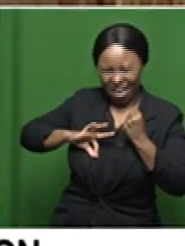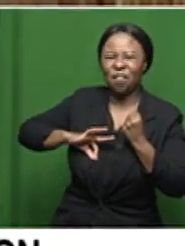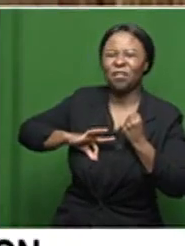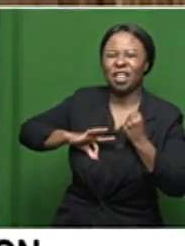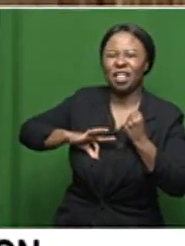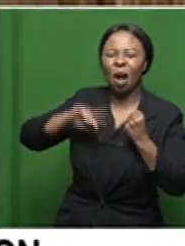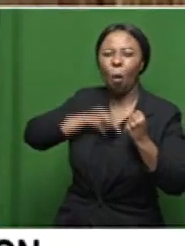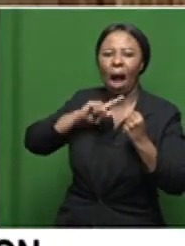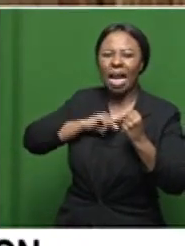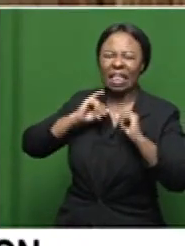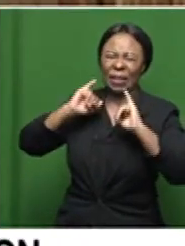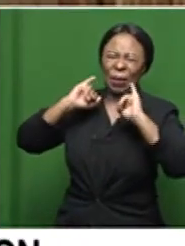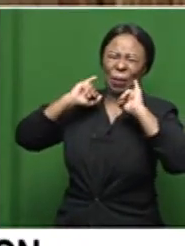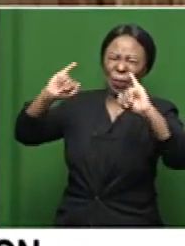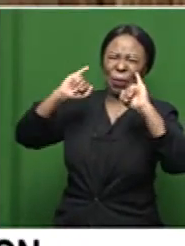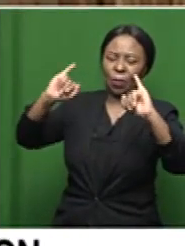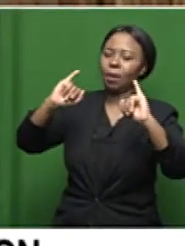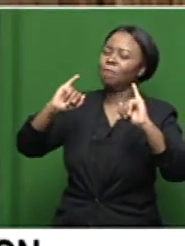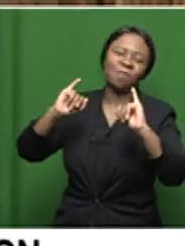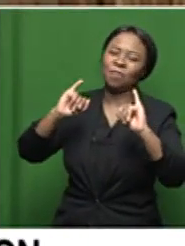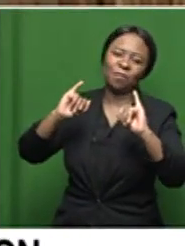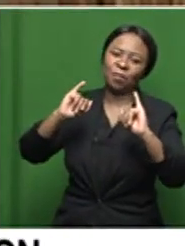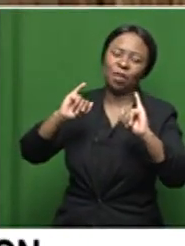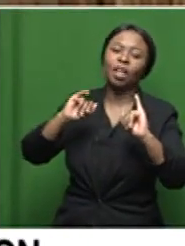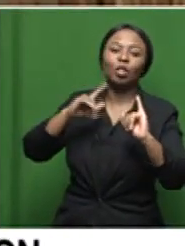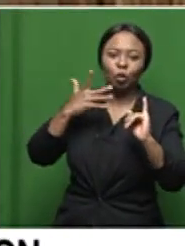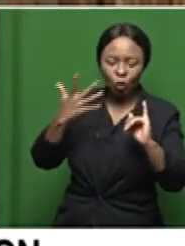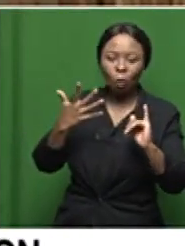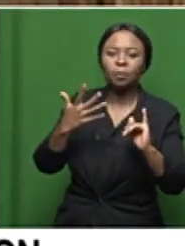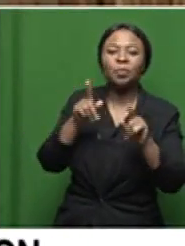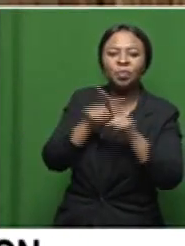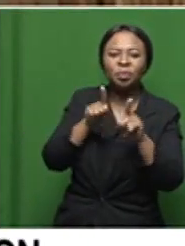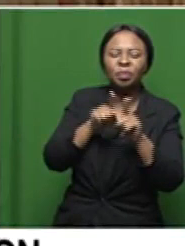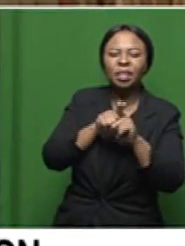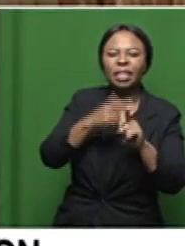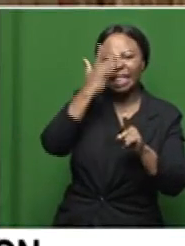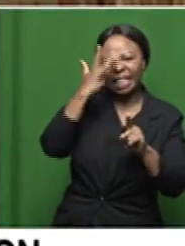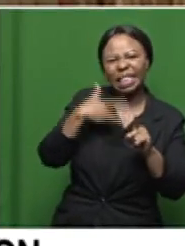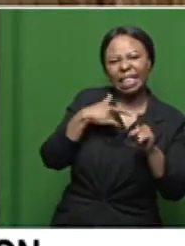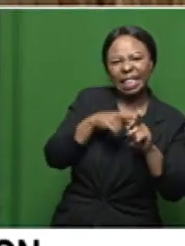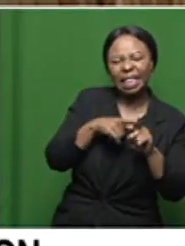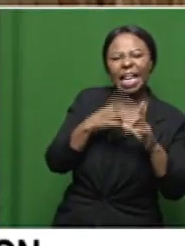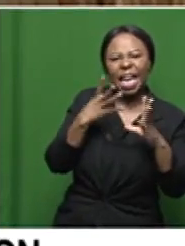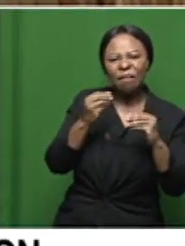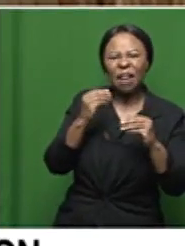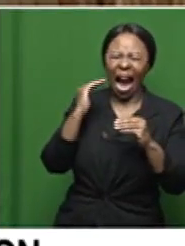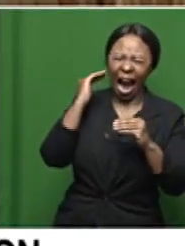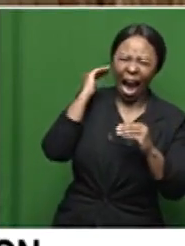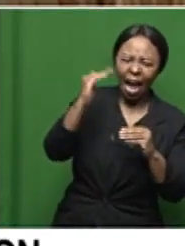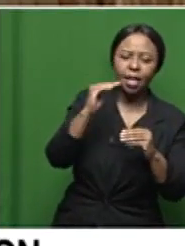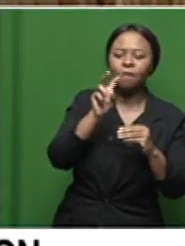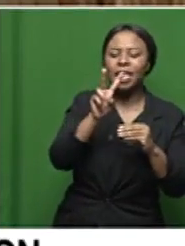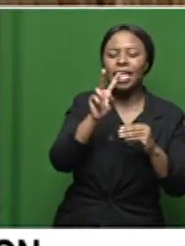getting severe COVID. And so we all started pumping. And even during the acute illness, we just prescribed high-dose vitamin C and